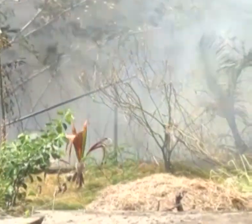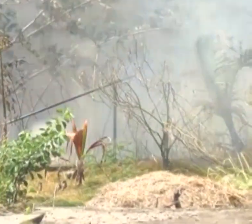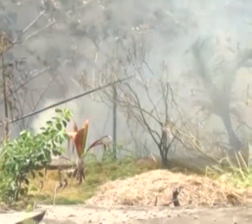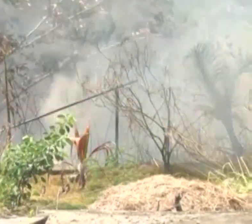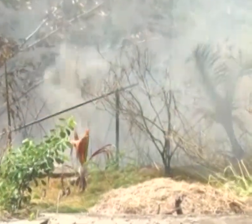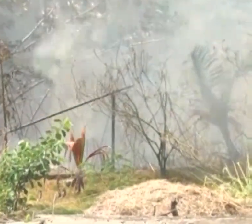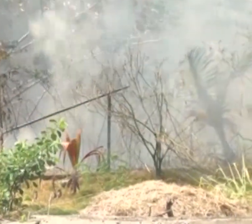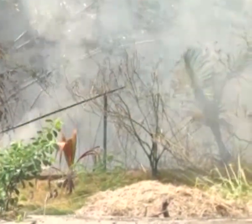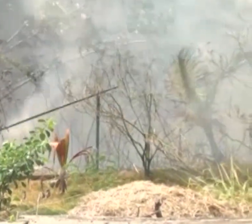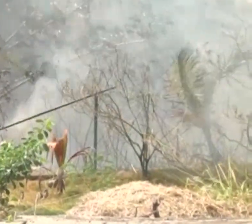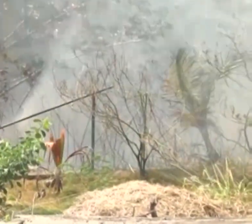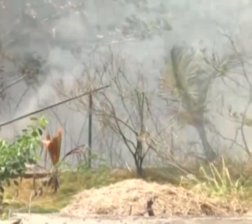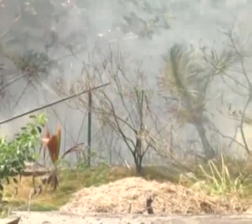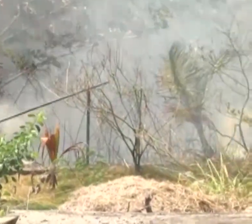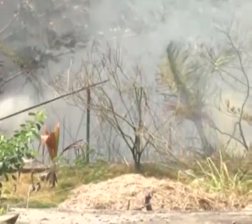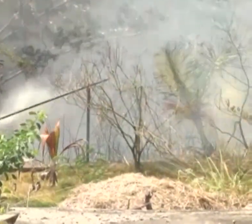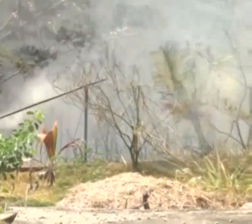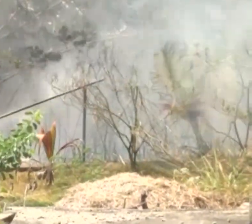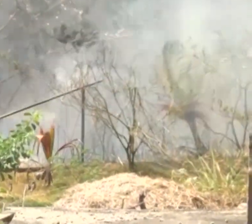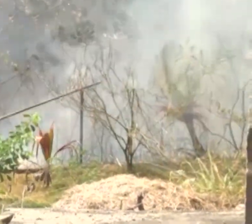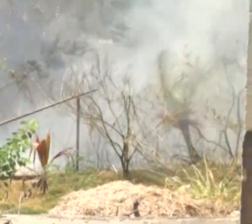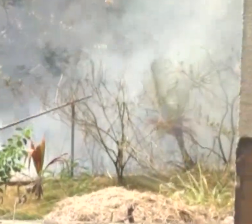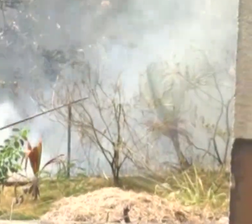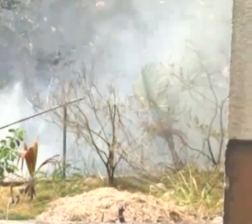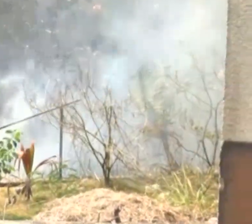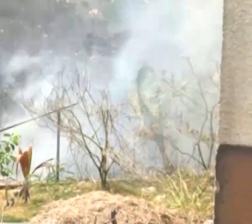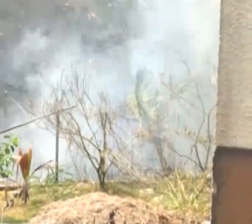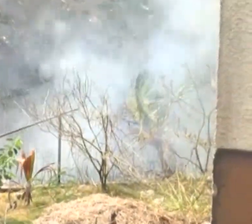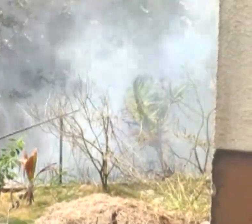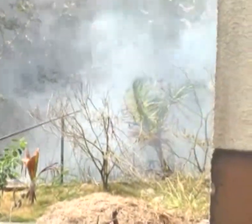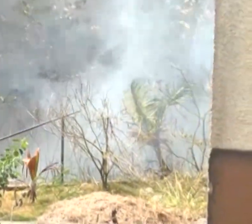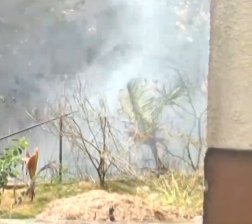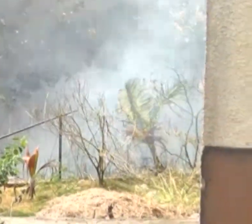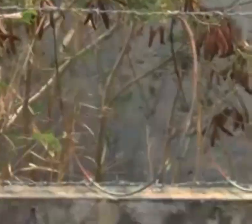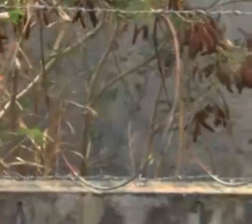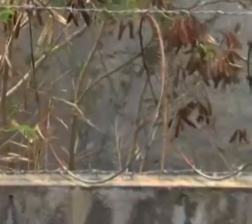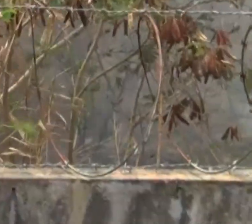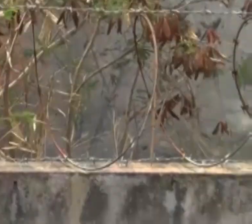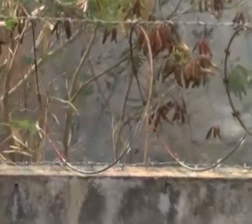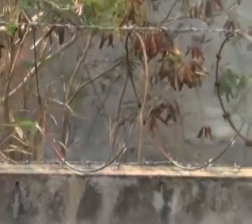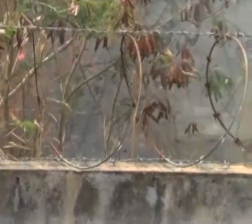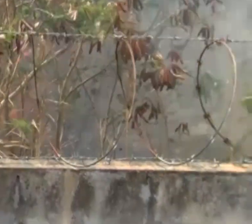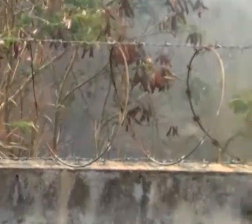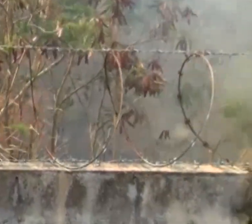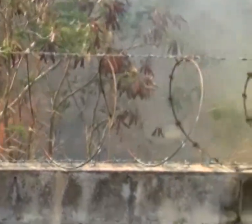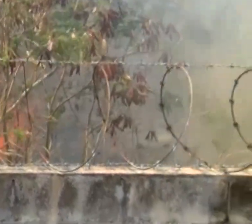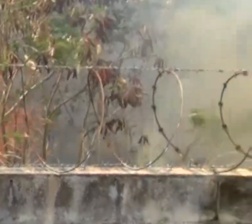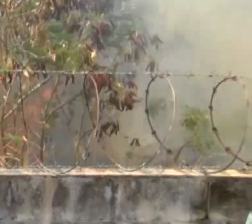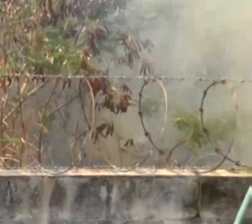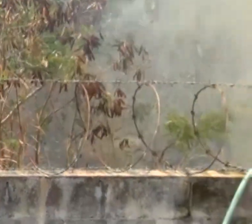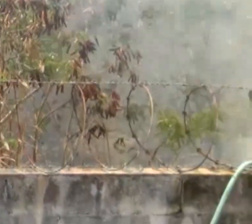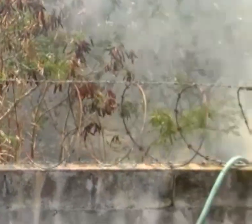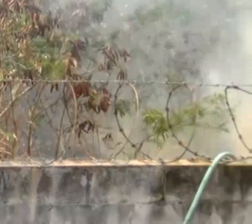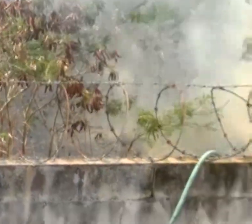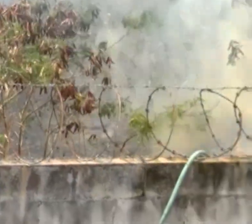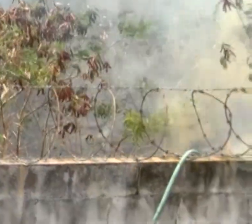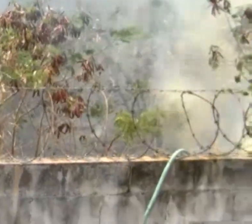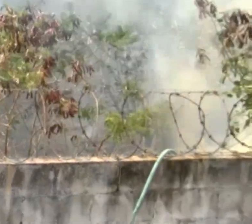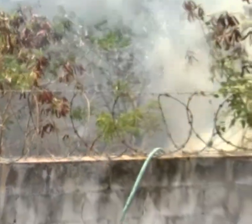and raging flames were brought under control. Resident Valdine Broom spoke to our photographer, Chris Wood, who was on the